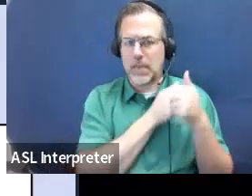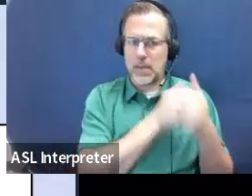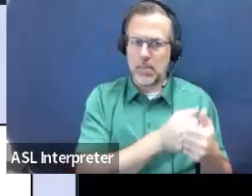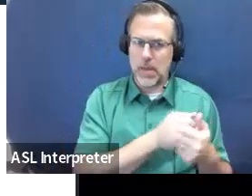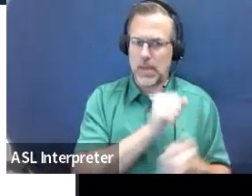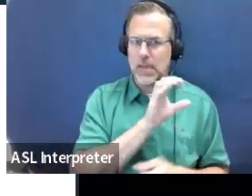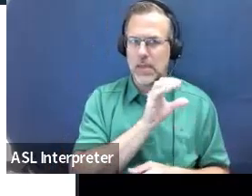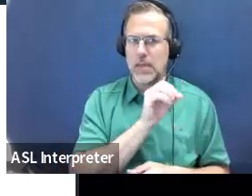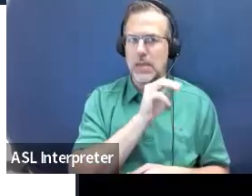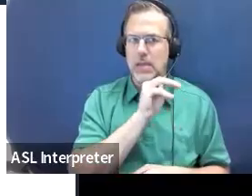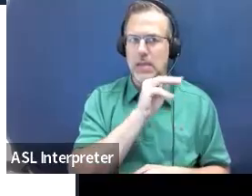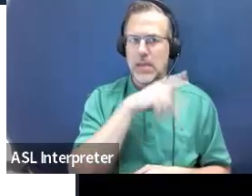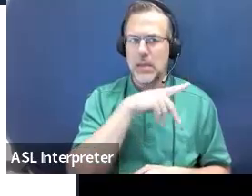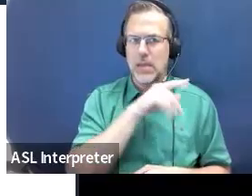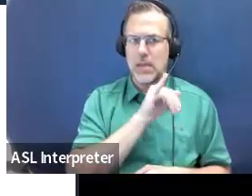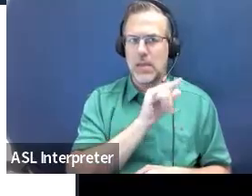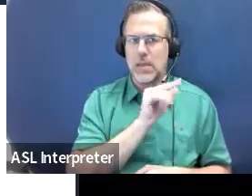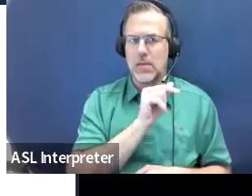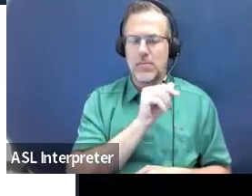these.